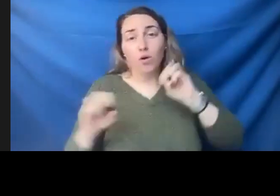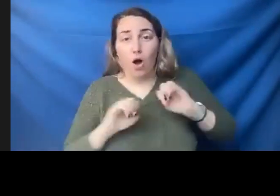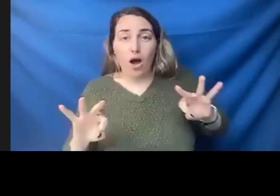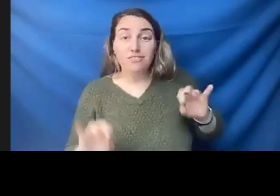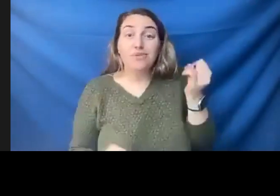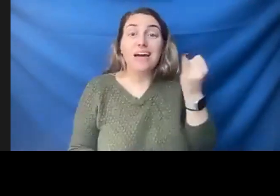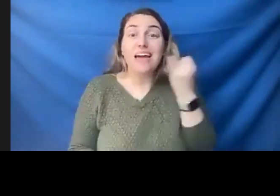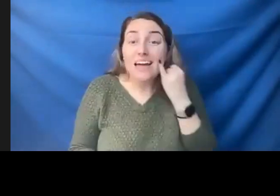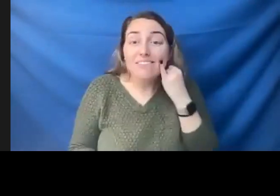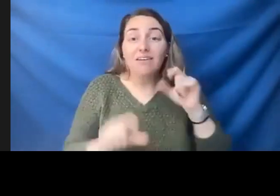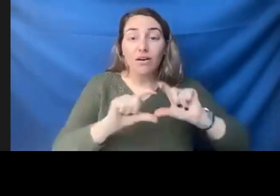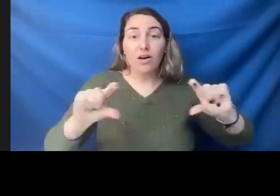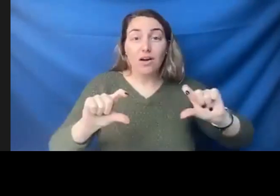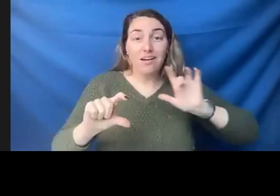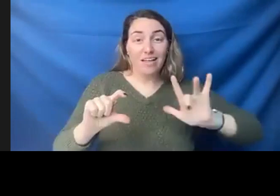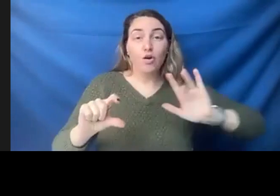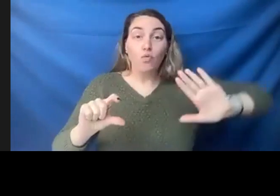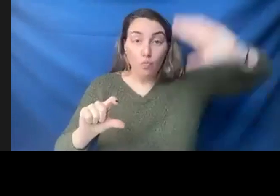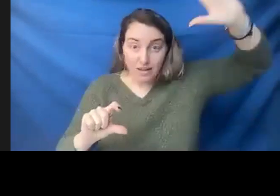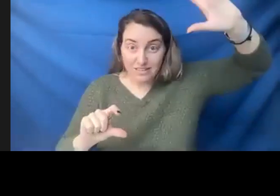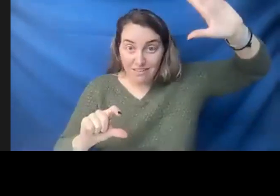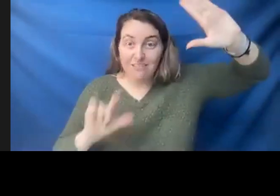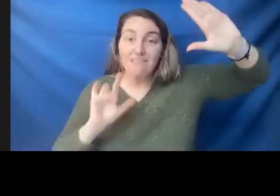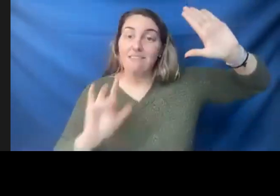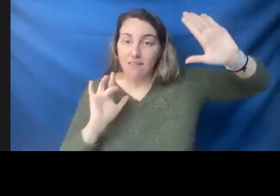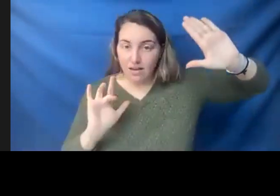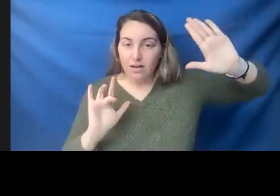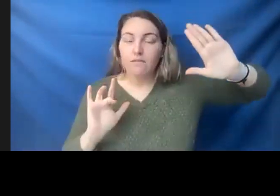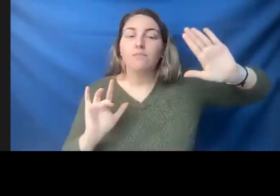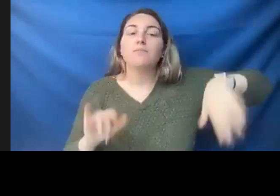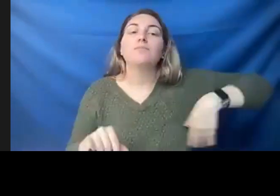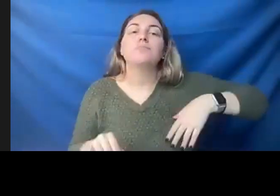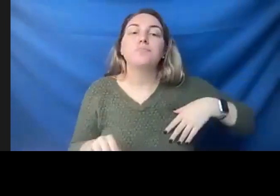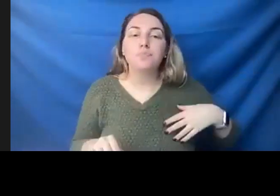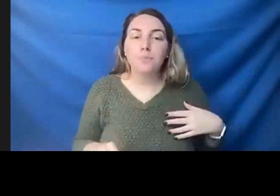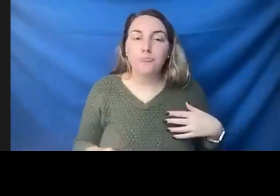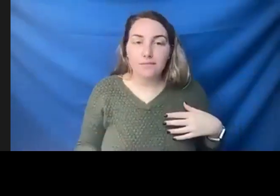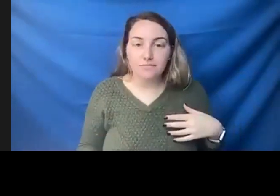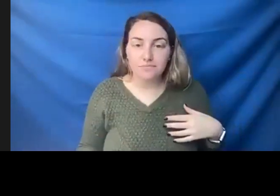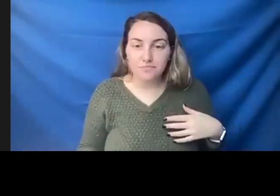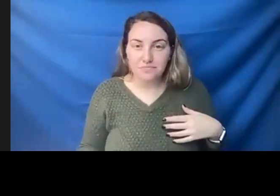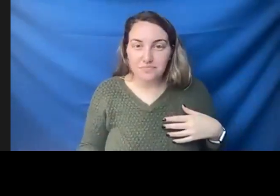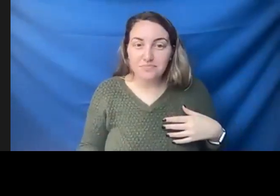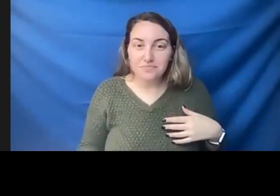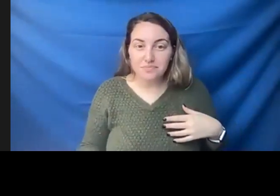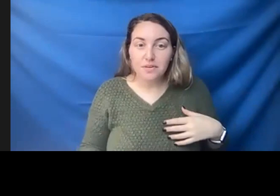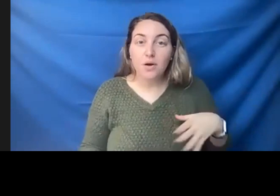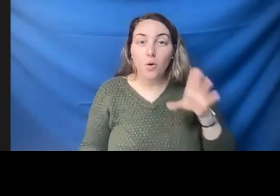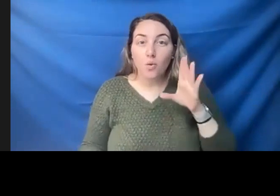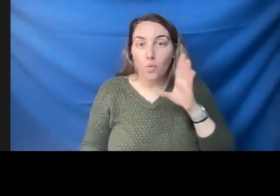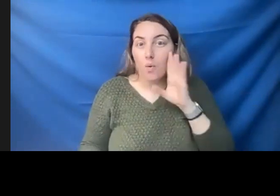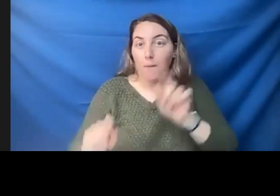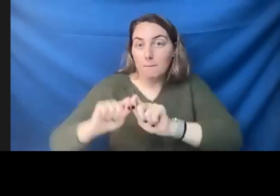question. For those of you joining via Zoom, if you press the raise hand button, you will have a little icon that shoots up saying you have a